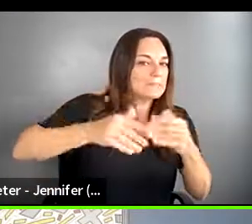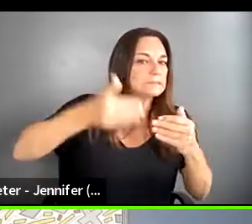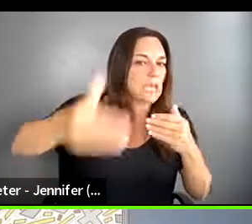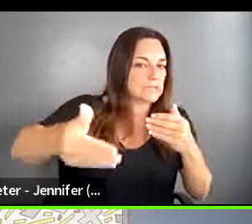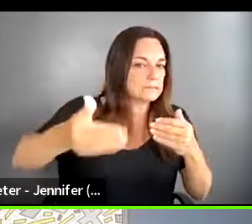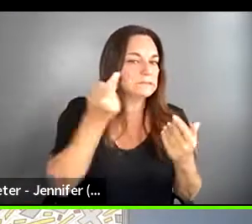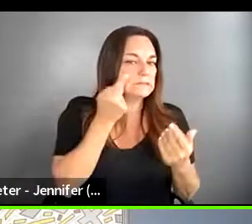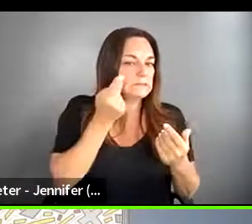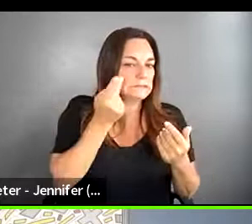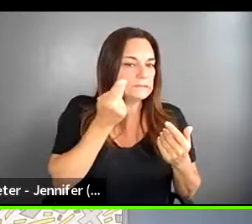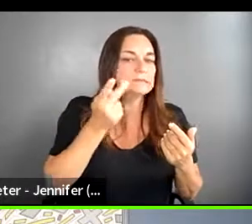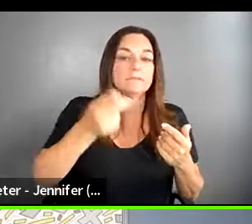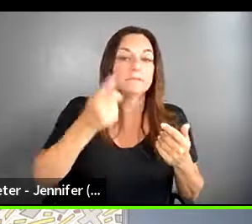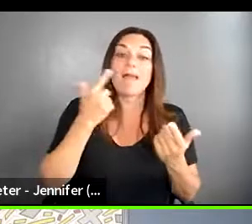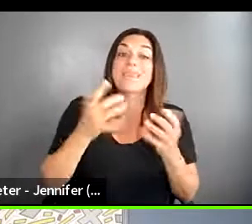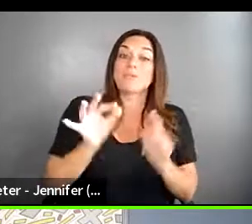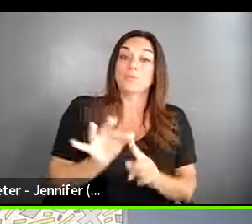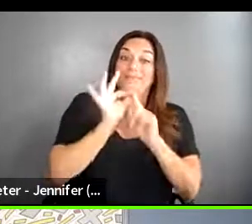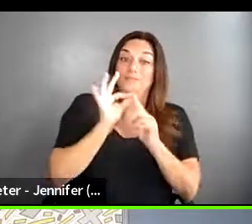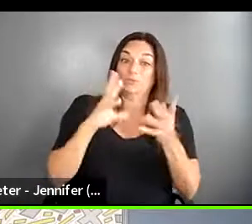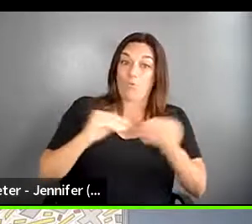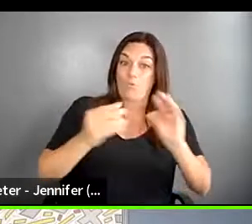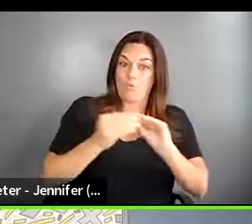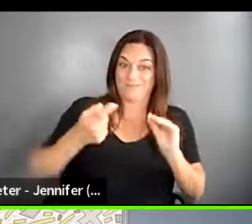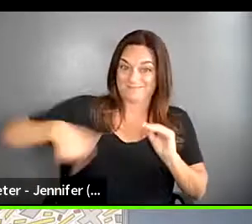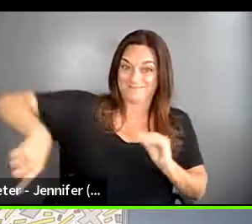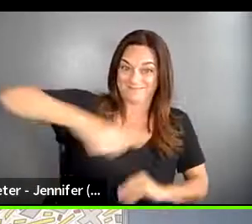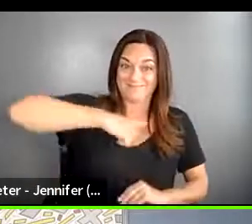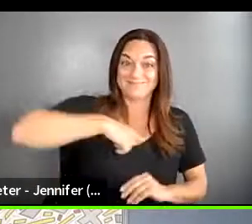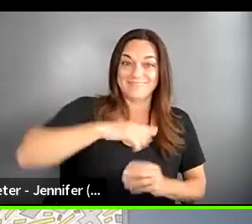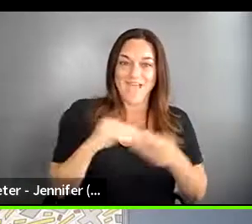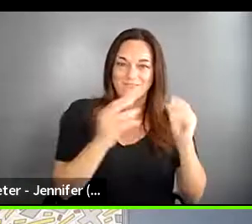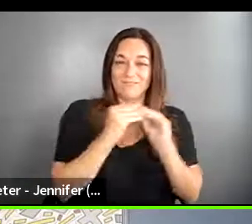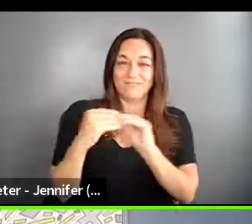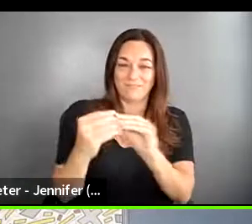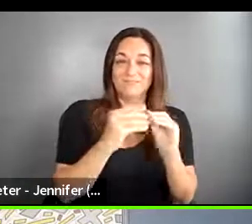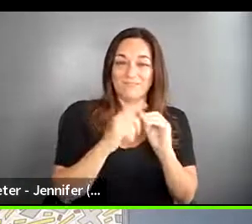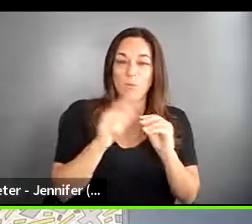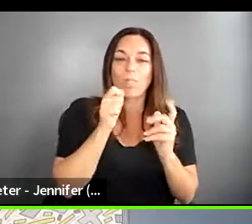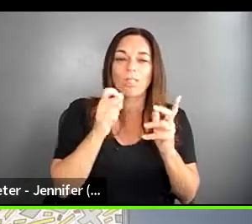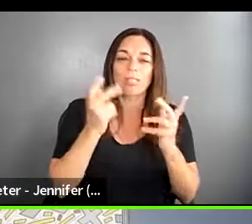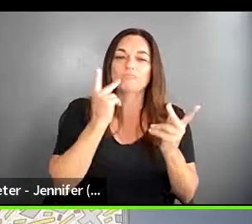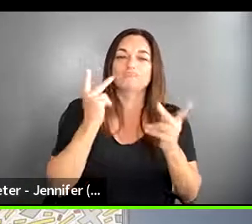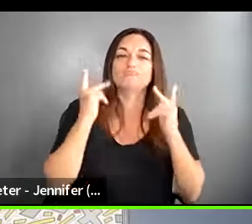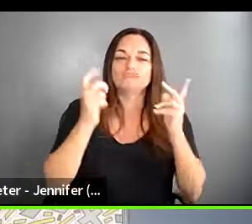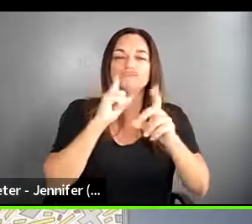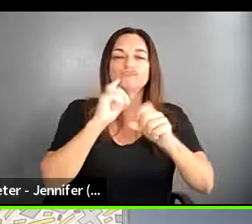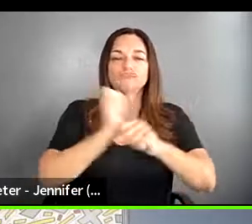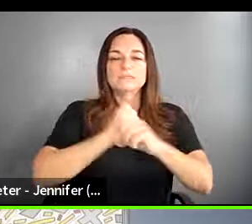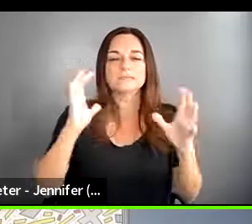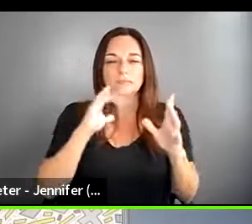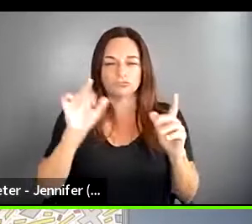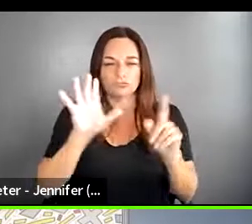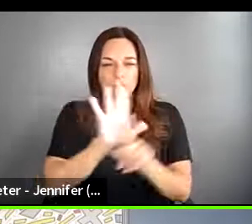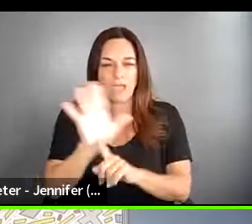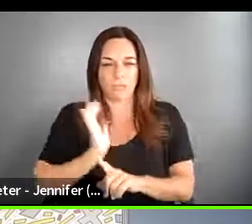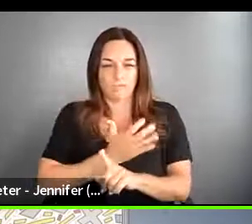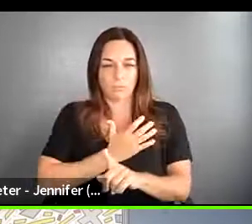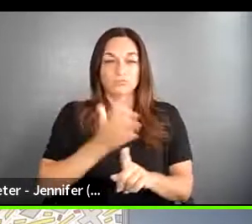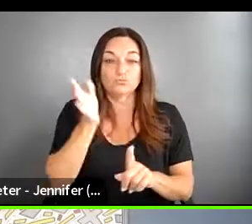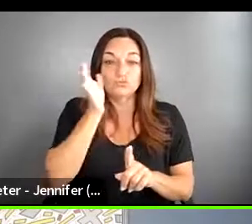members with unique stories who can help us reimagine our realities and shape our future. Panelists, please introduce yourself with your